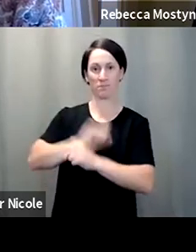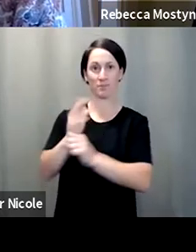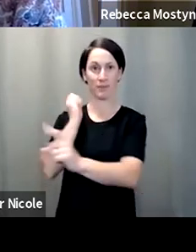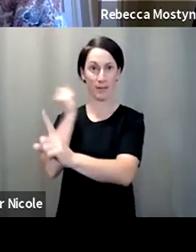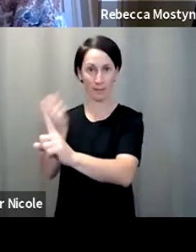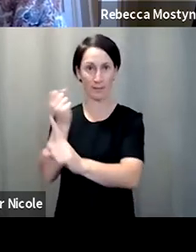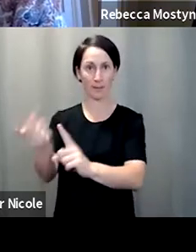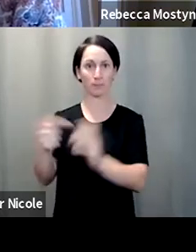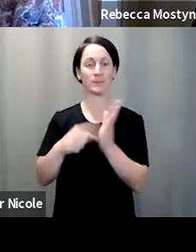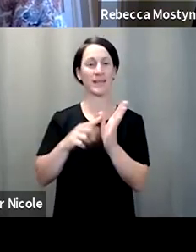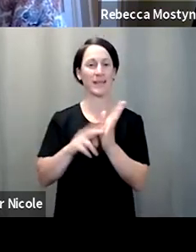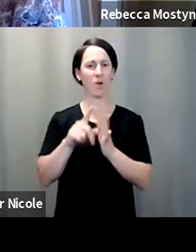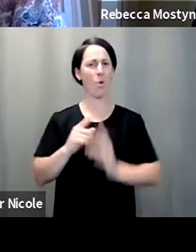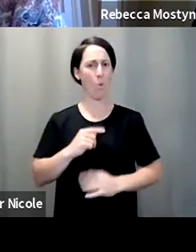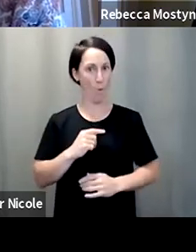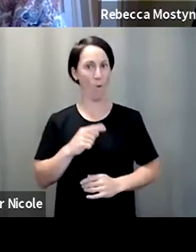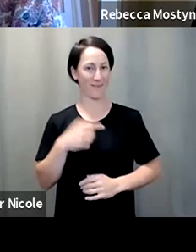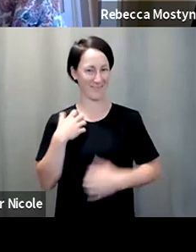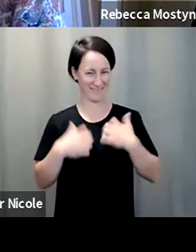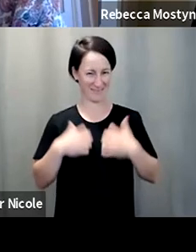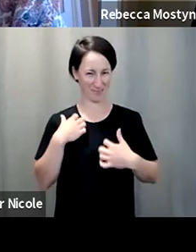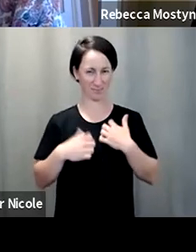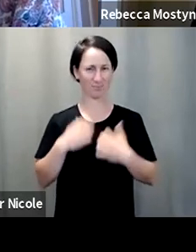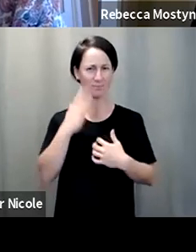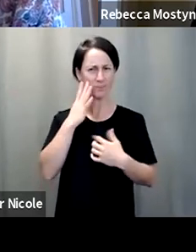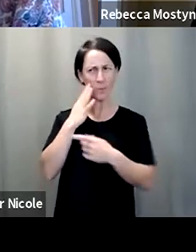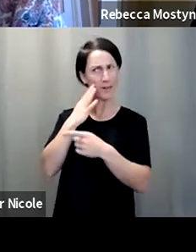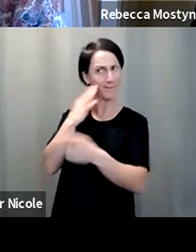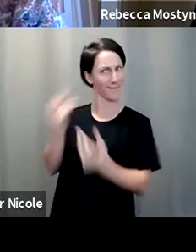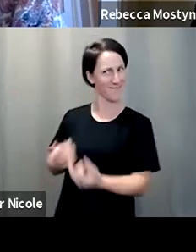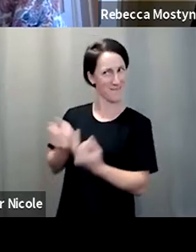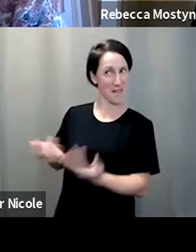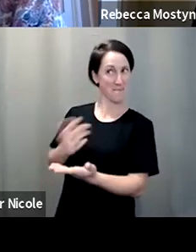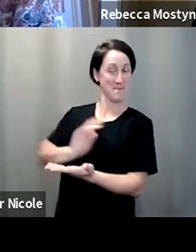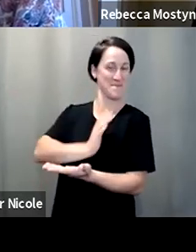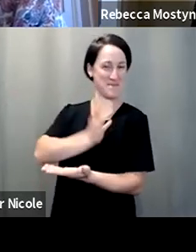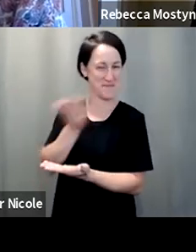That's exciting. When will those results be available?